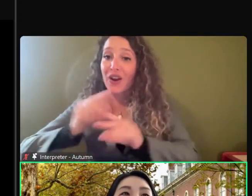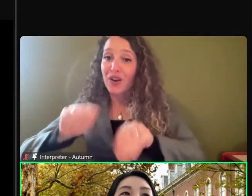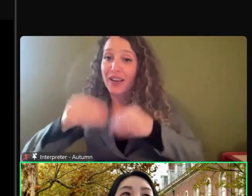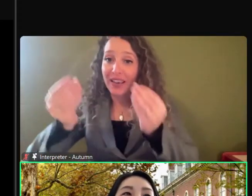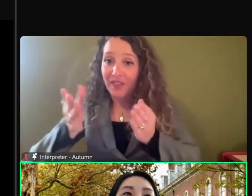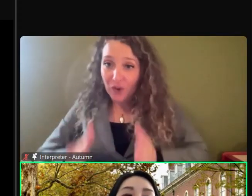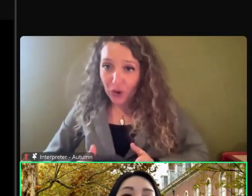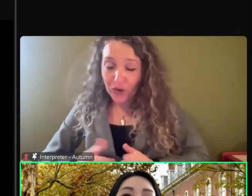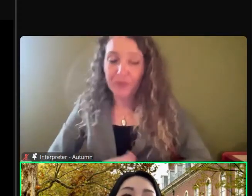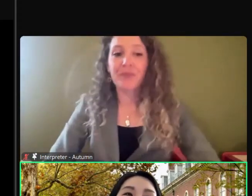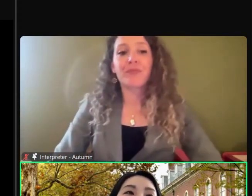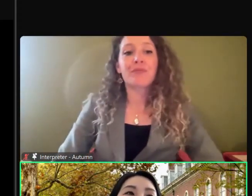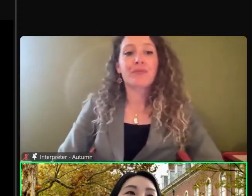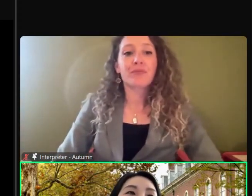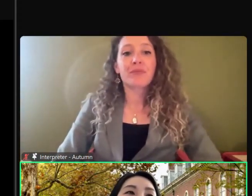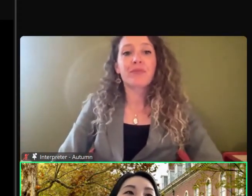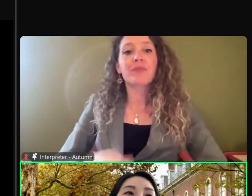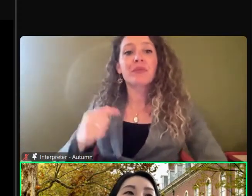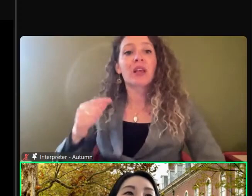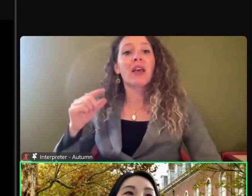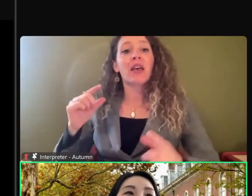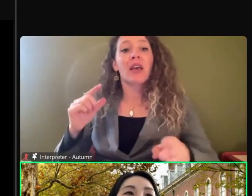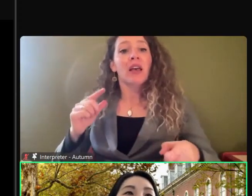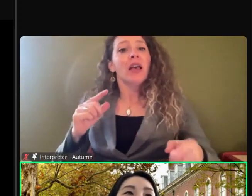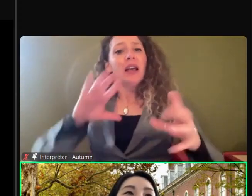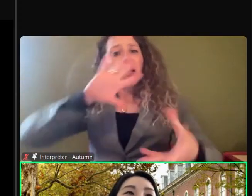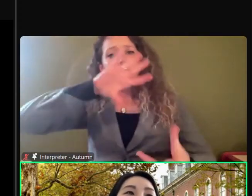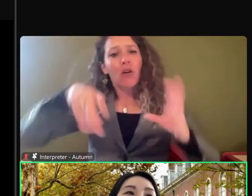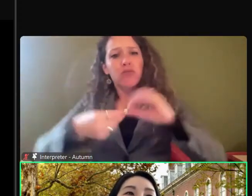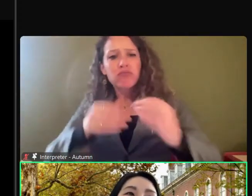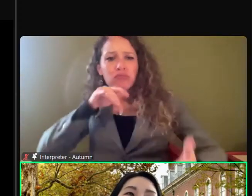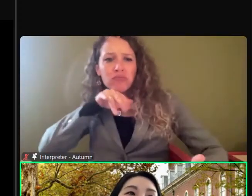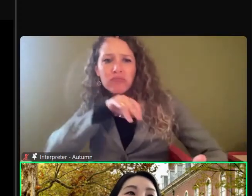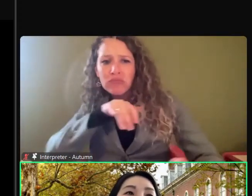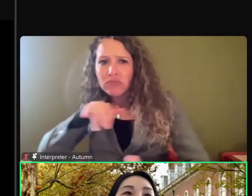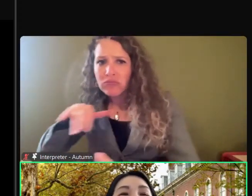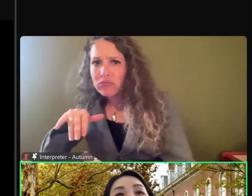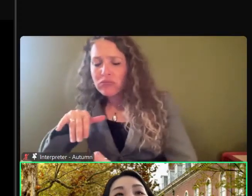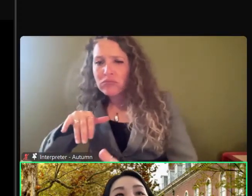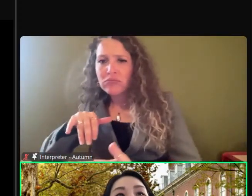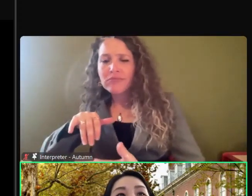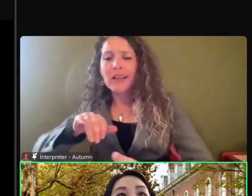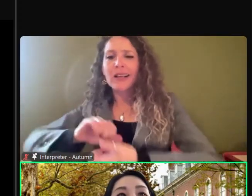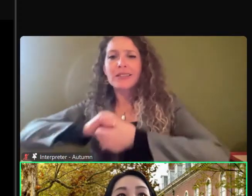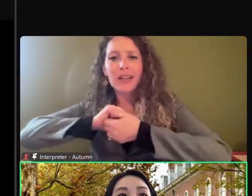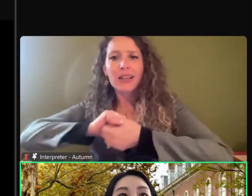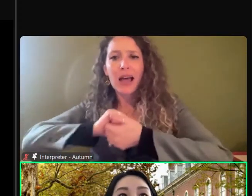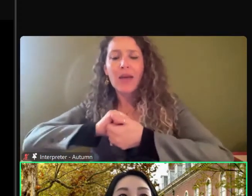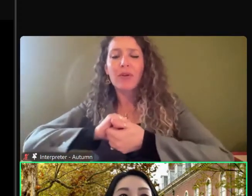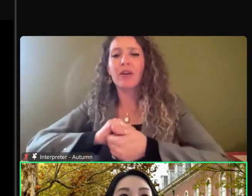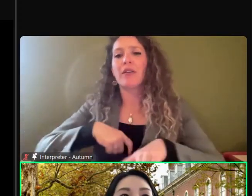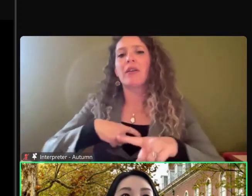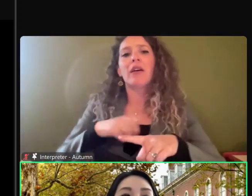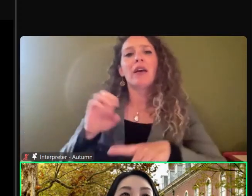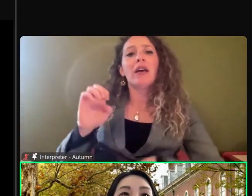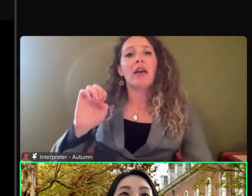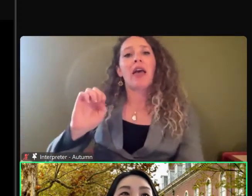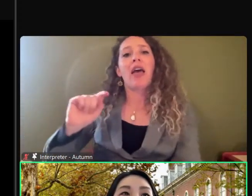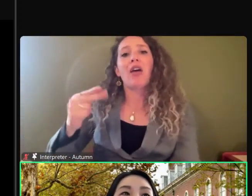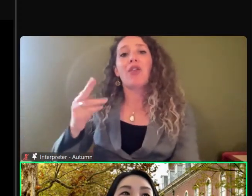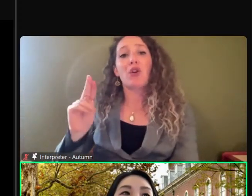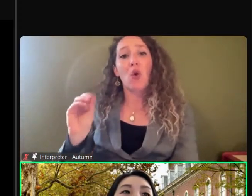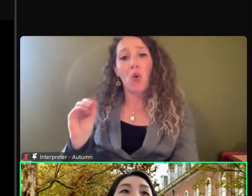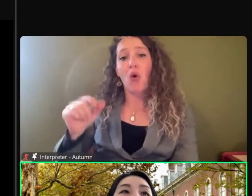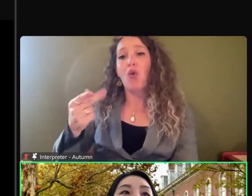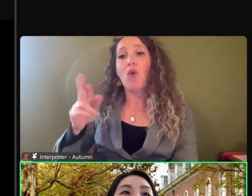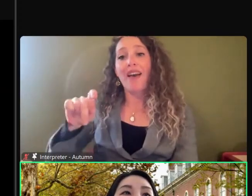Geoethnography is a research method in qualitative study. This is a collaborative ethnographic method